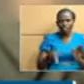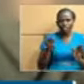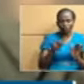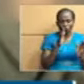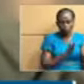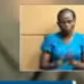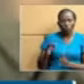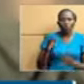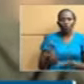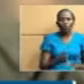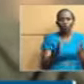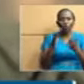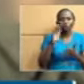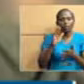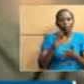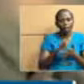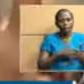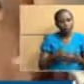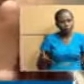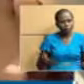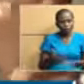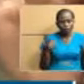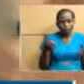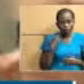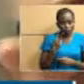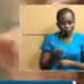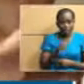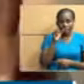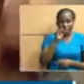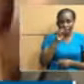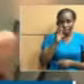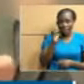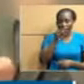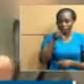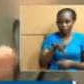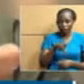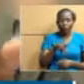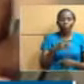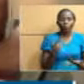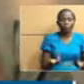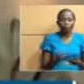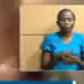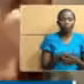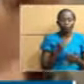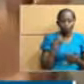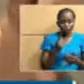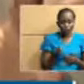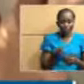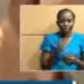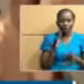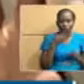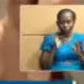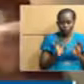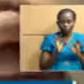that you can tap into. Actually, I'm advising if you go into the ESP, expanding social protection website, you'll get a roadmap,